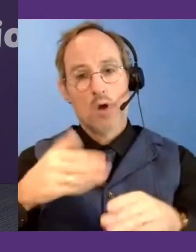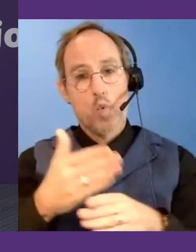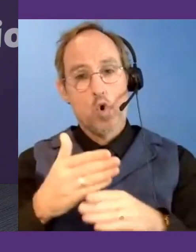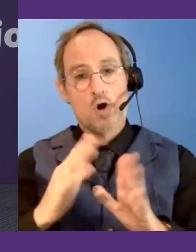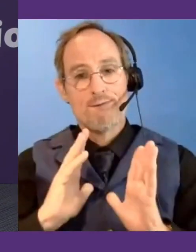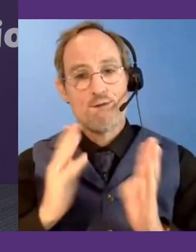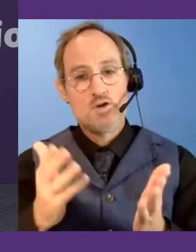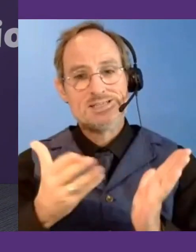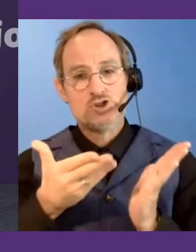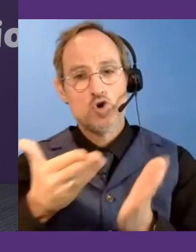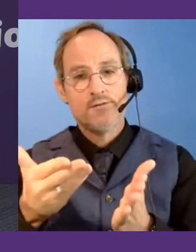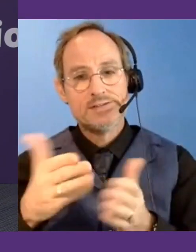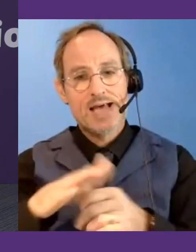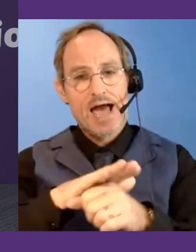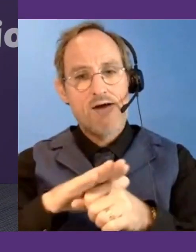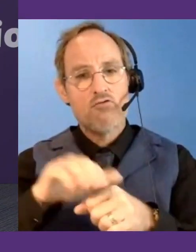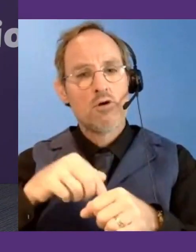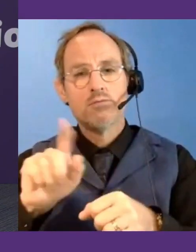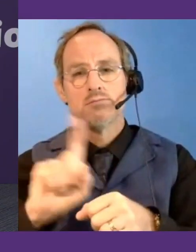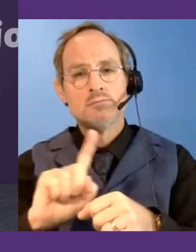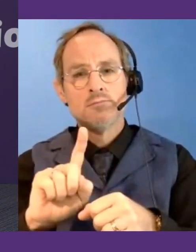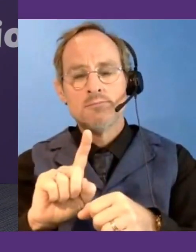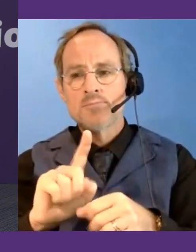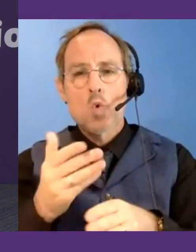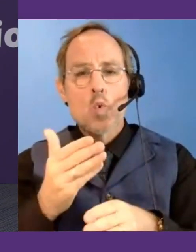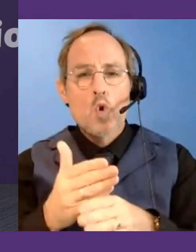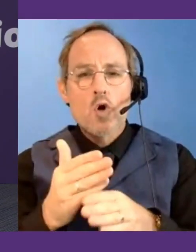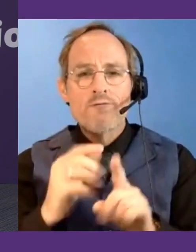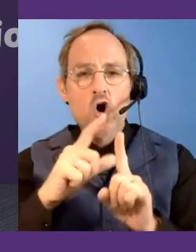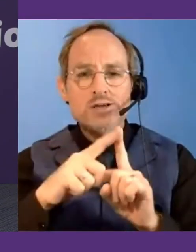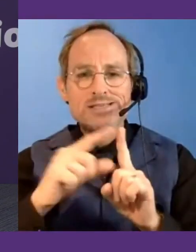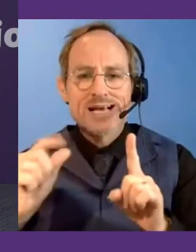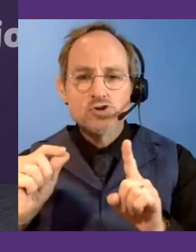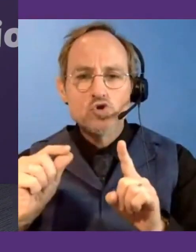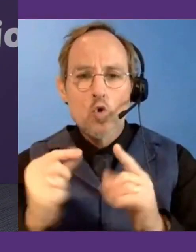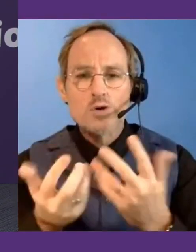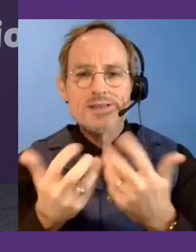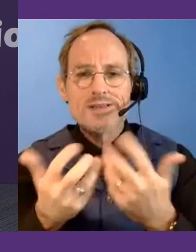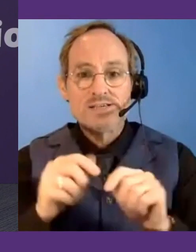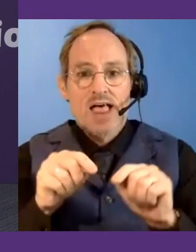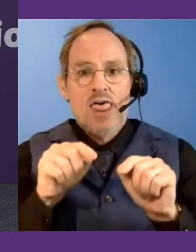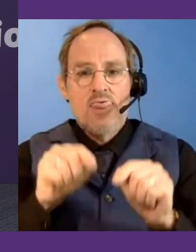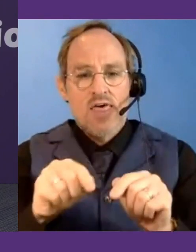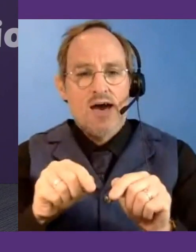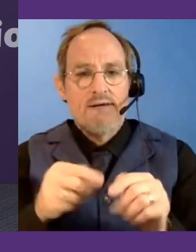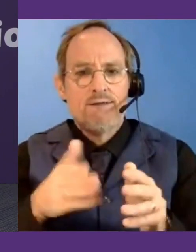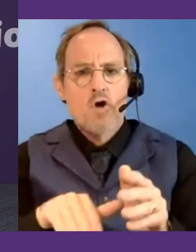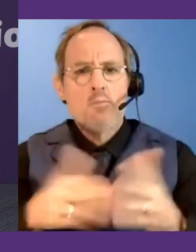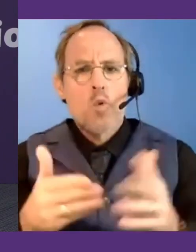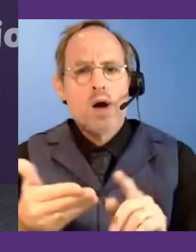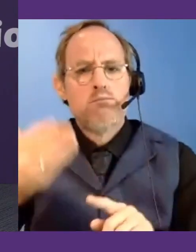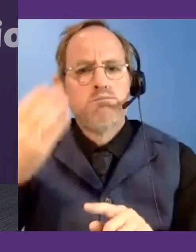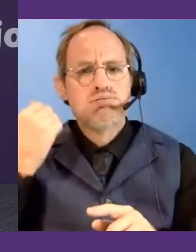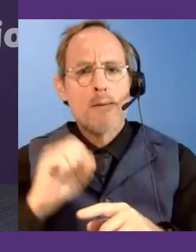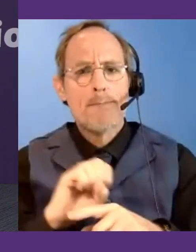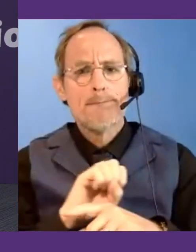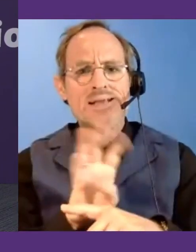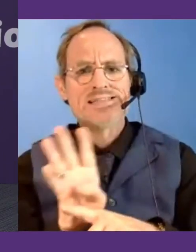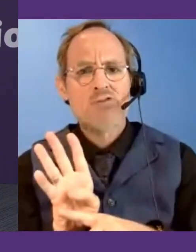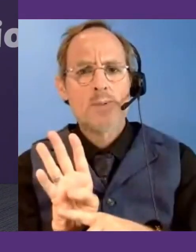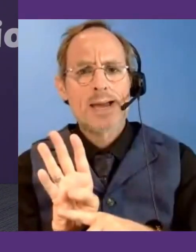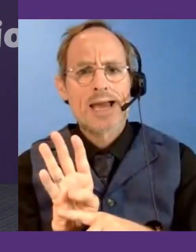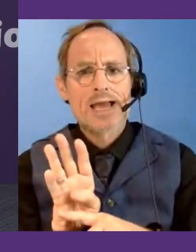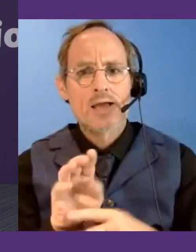area around working with devices, that's something that came out of the pandemic, about that real lack of ability for people to be able to get the support they